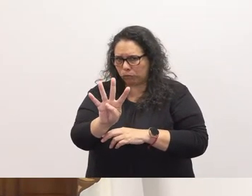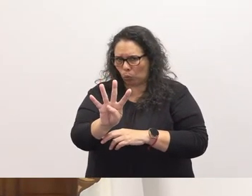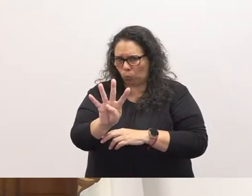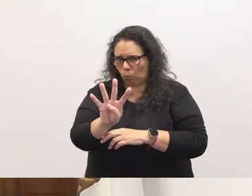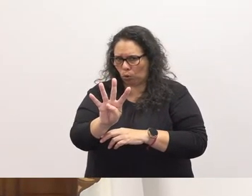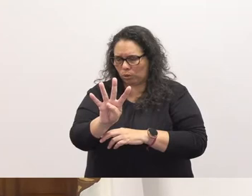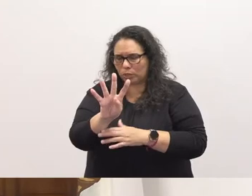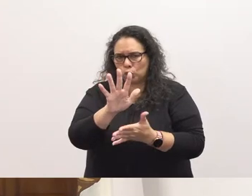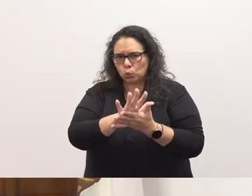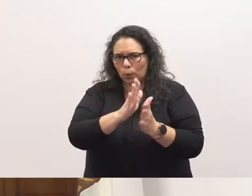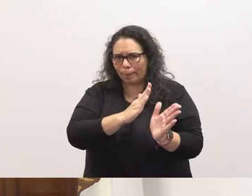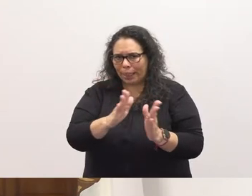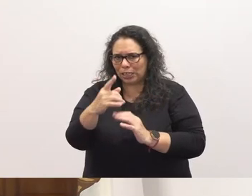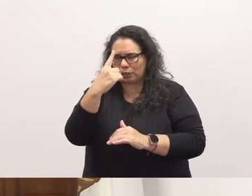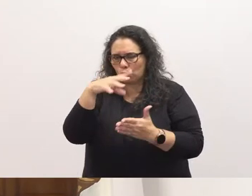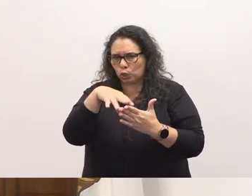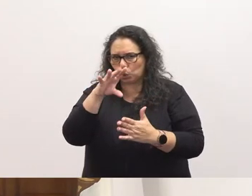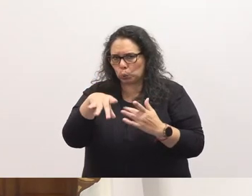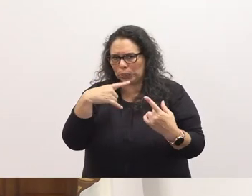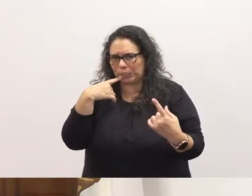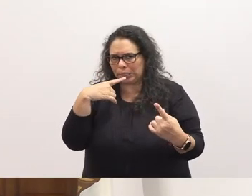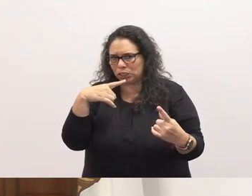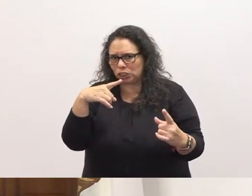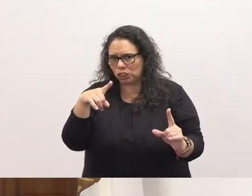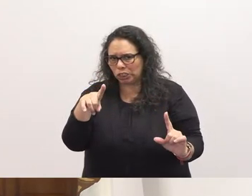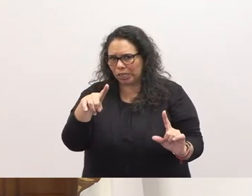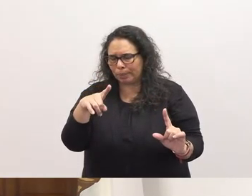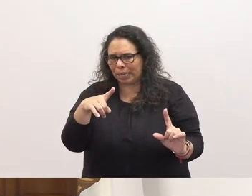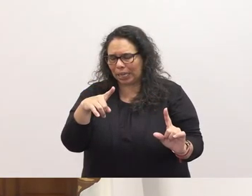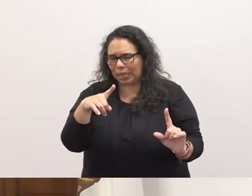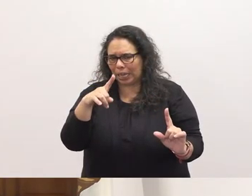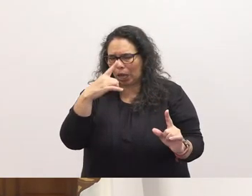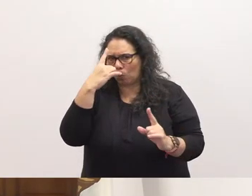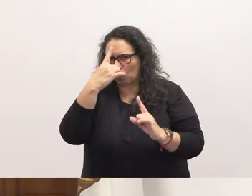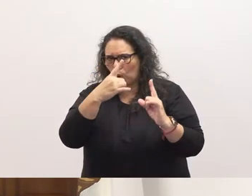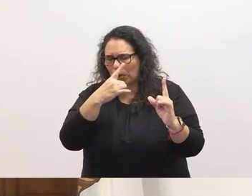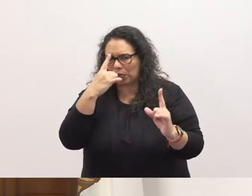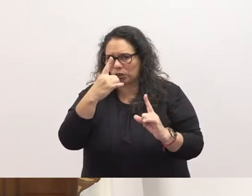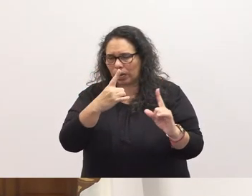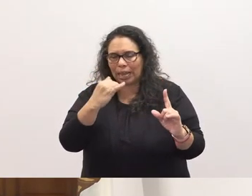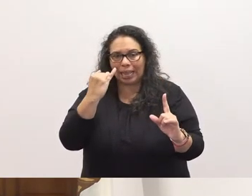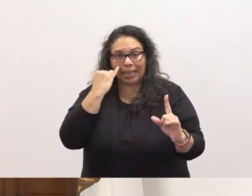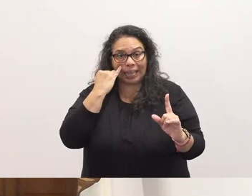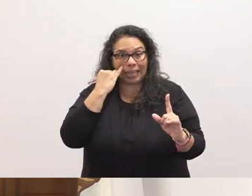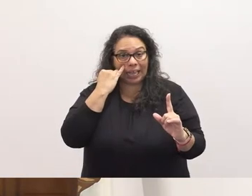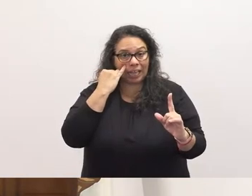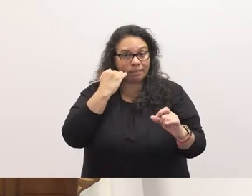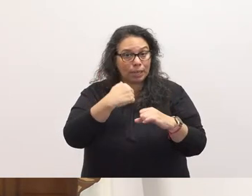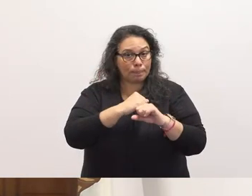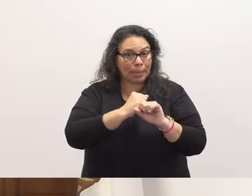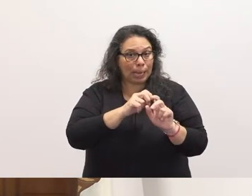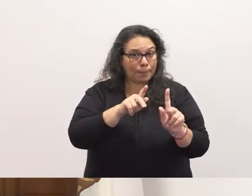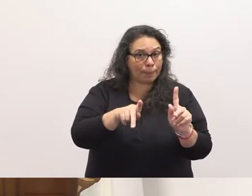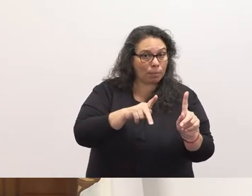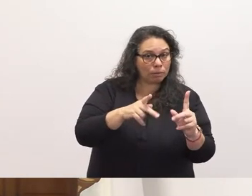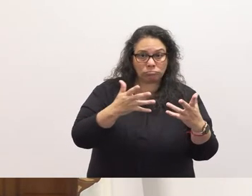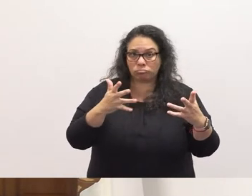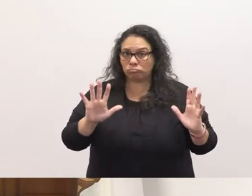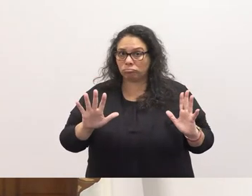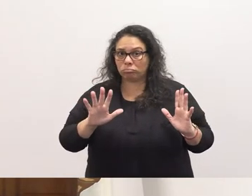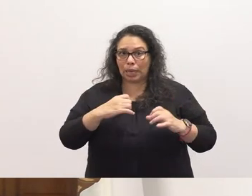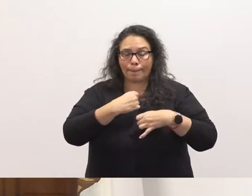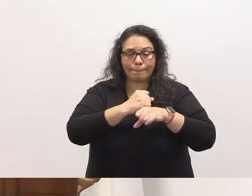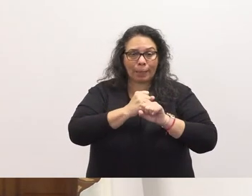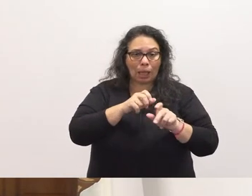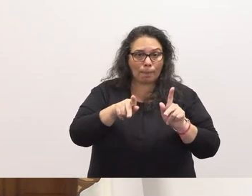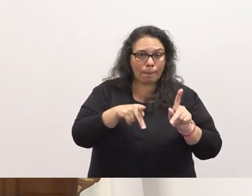12.4, school plans for student achievement. I'm wondering if these are going to be made public, or have they been made public